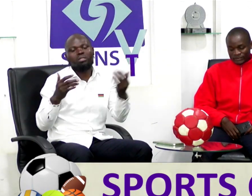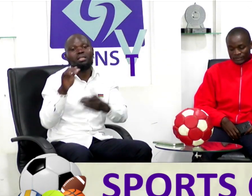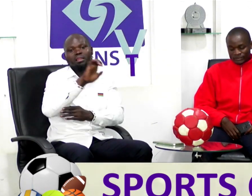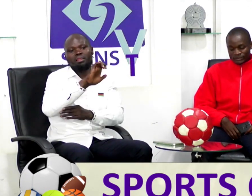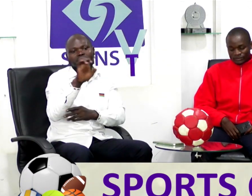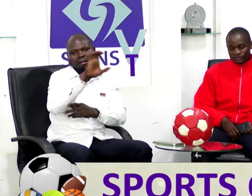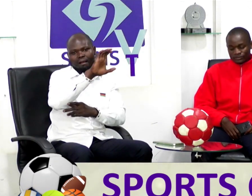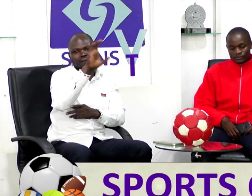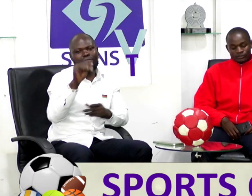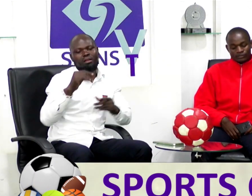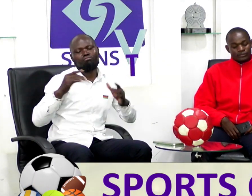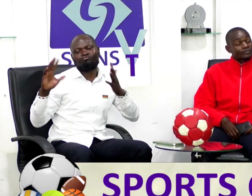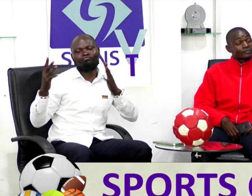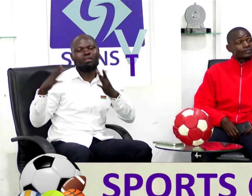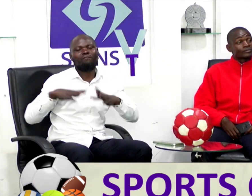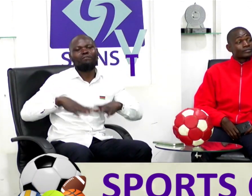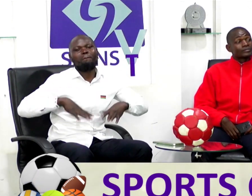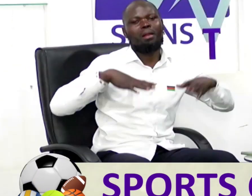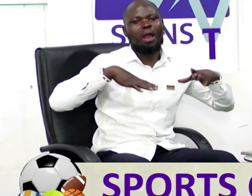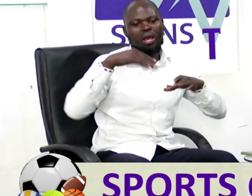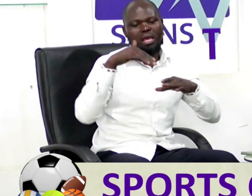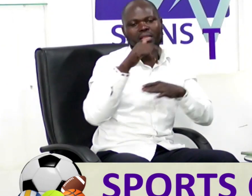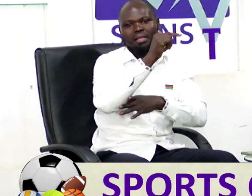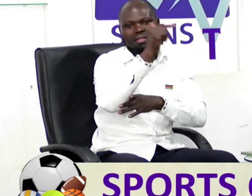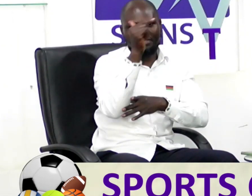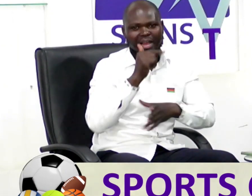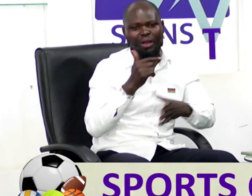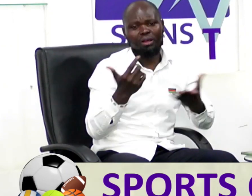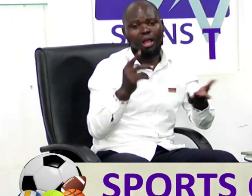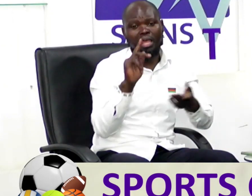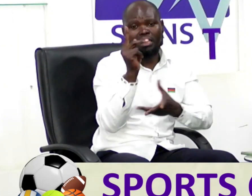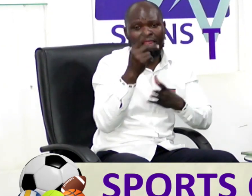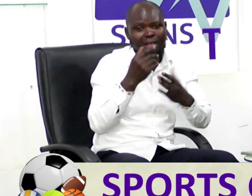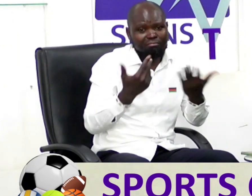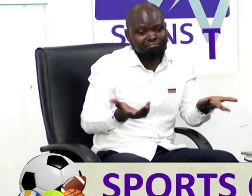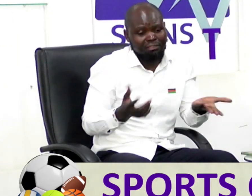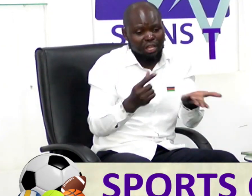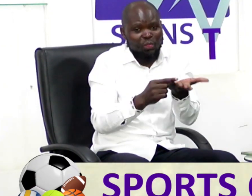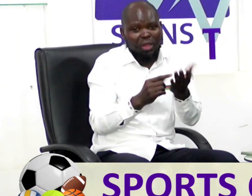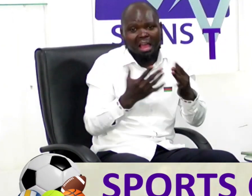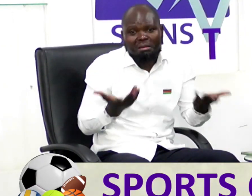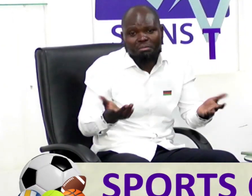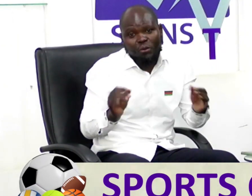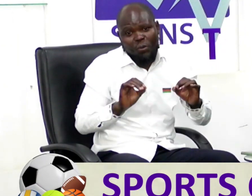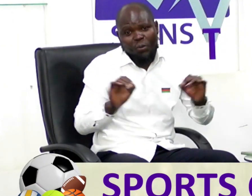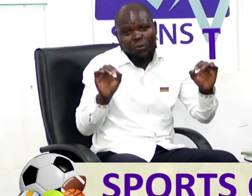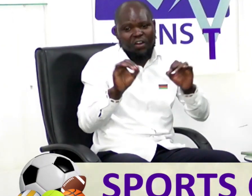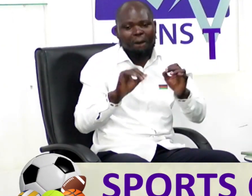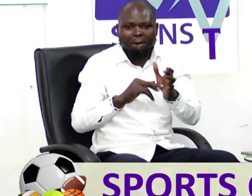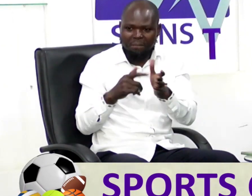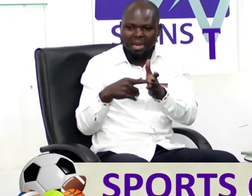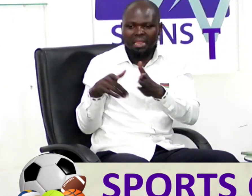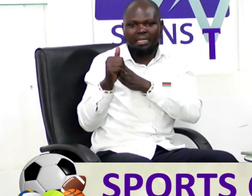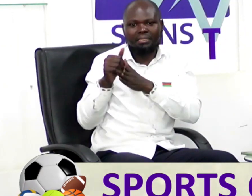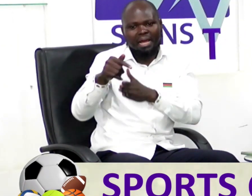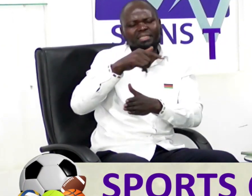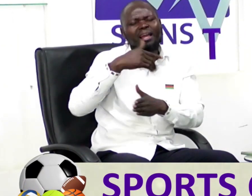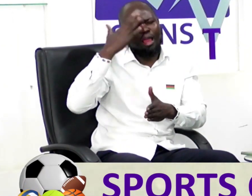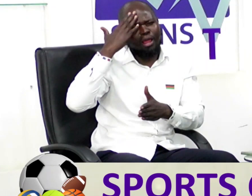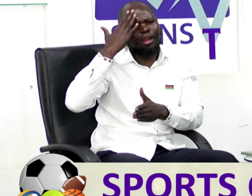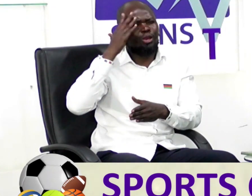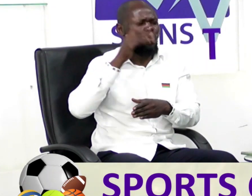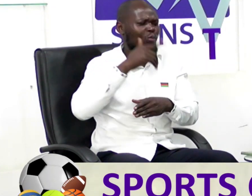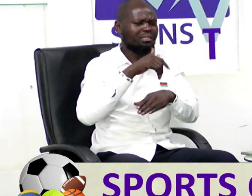Okay, I supported East Africa, and I'm really proud of Tanzania because Kenya, Uganda, they